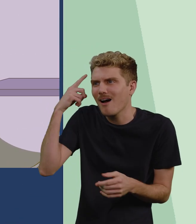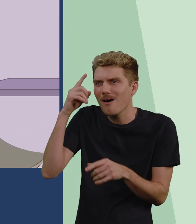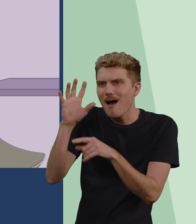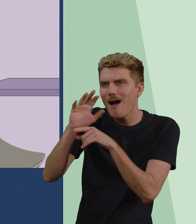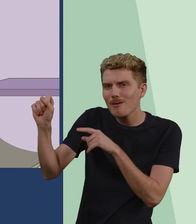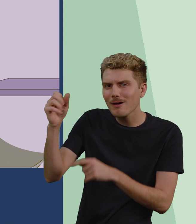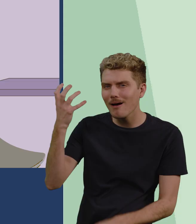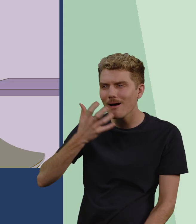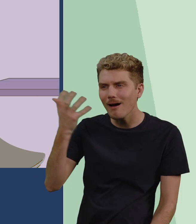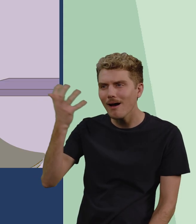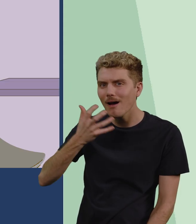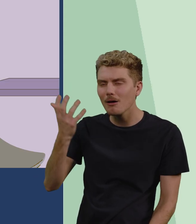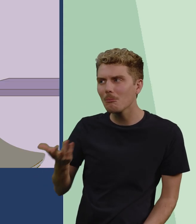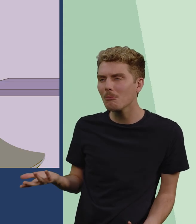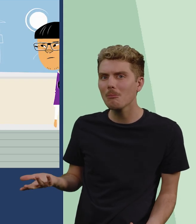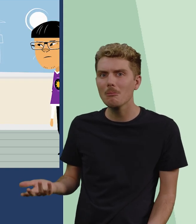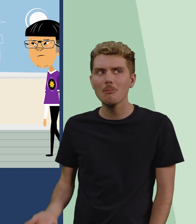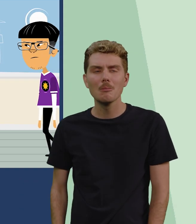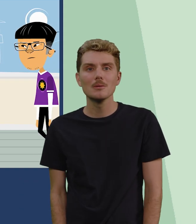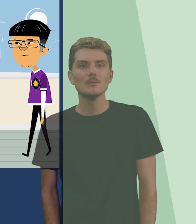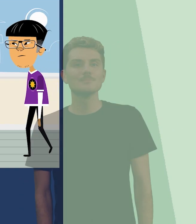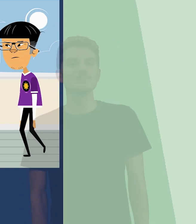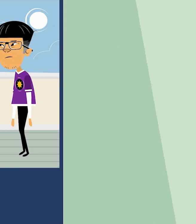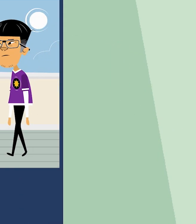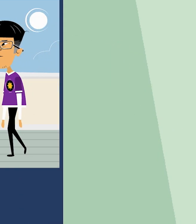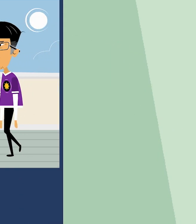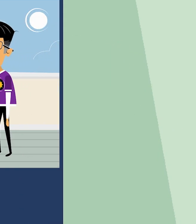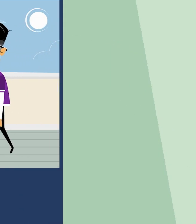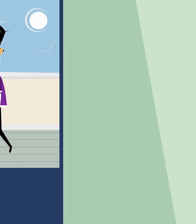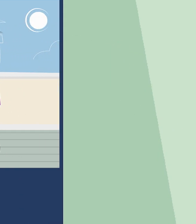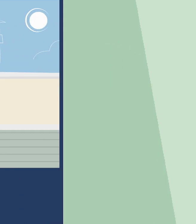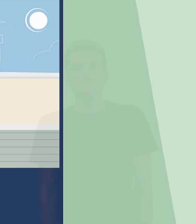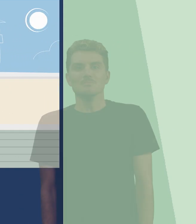Well, I thought it slapped.